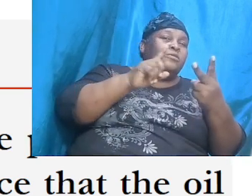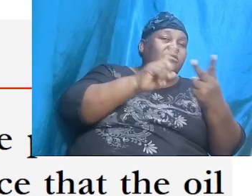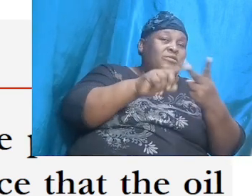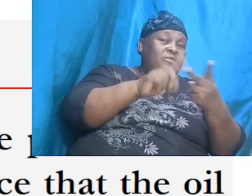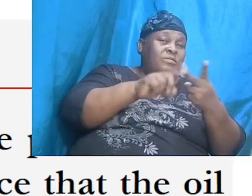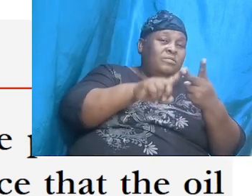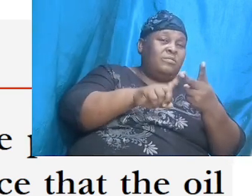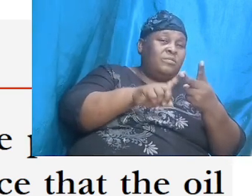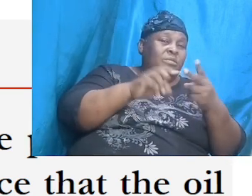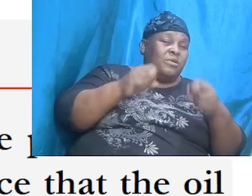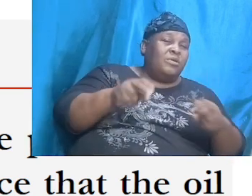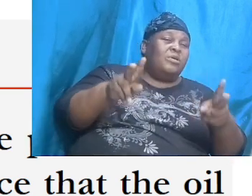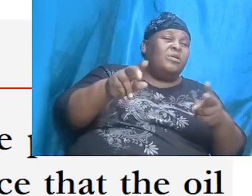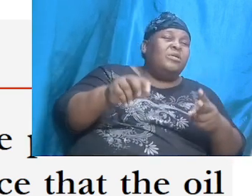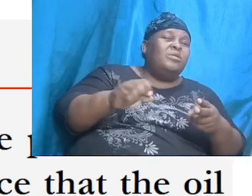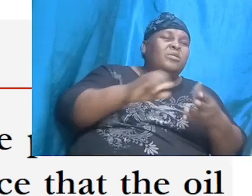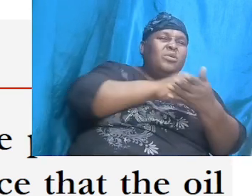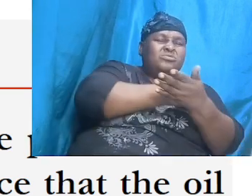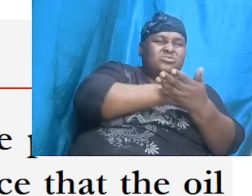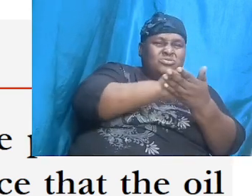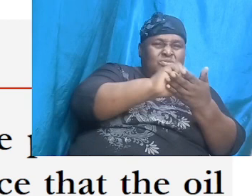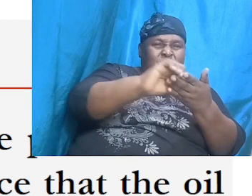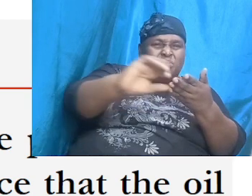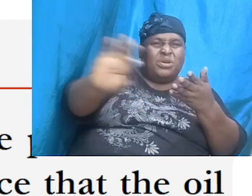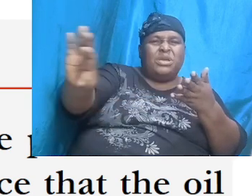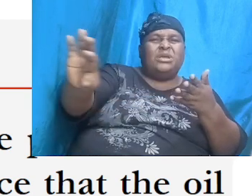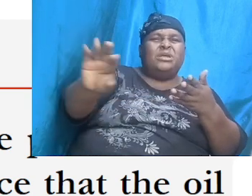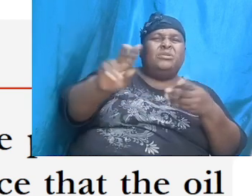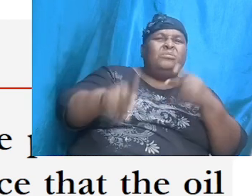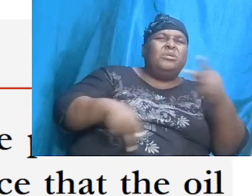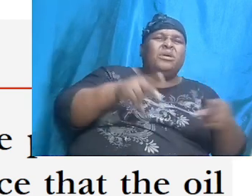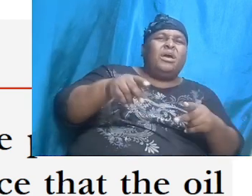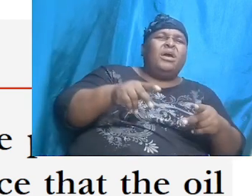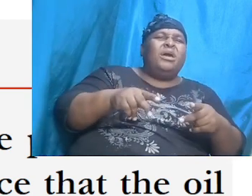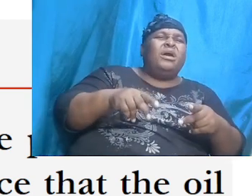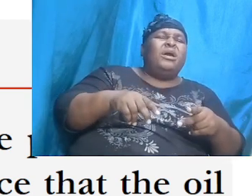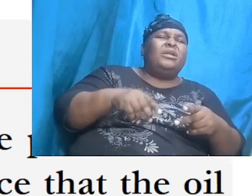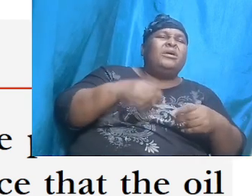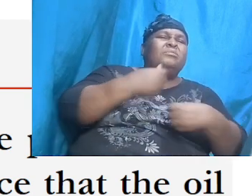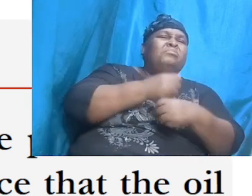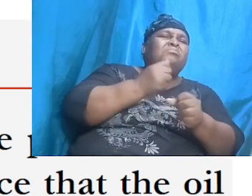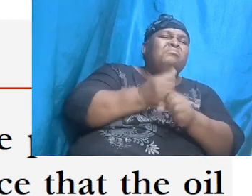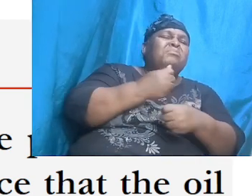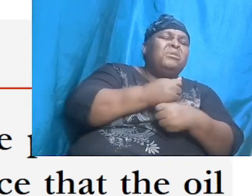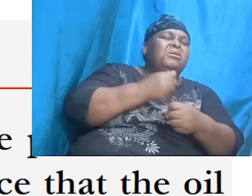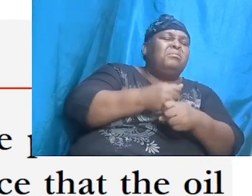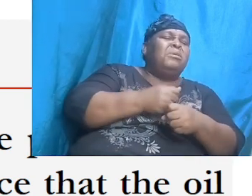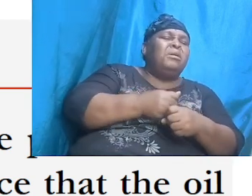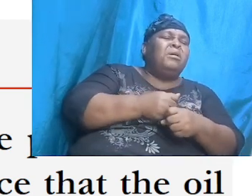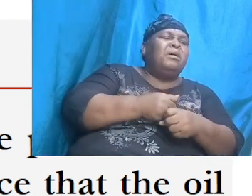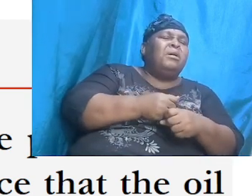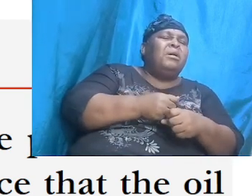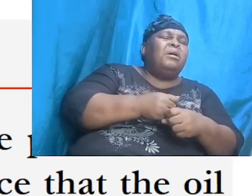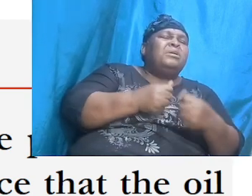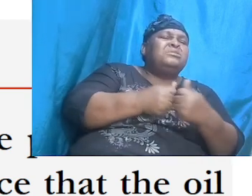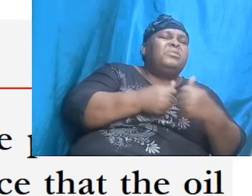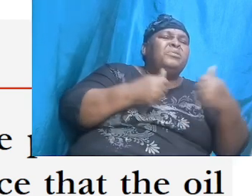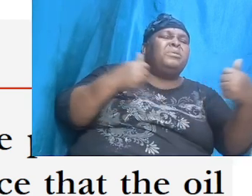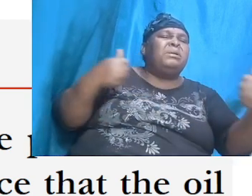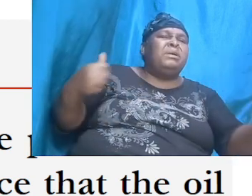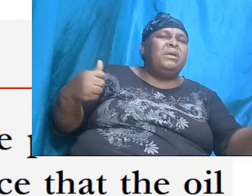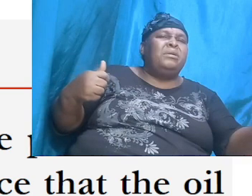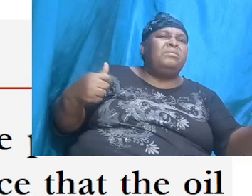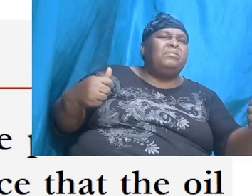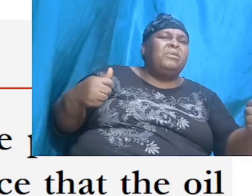purpose to consecrate the people or to set them apart. Now, I want us to understand this. Now, when you say it